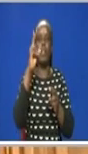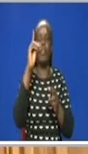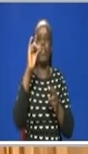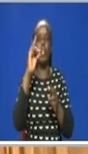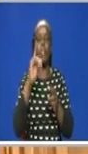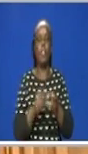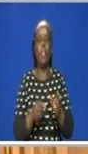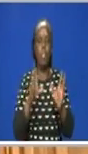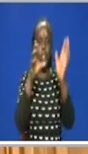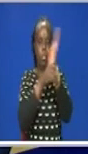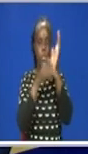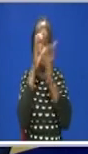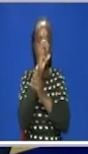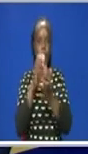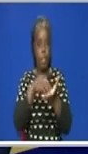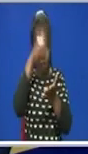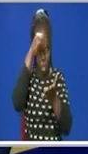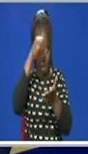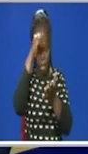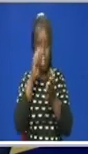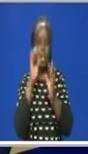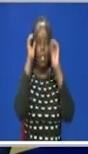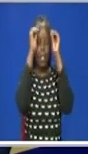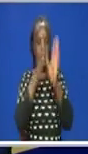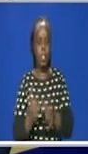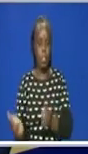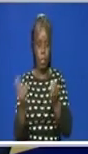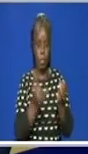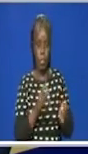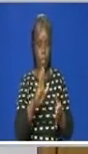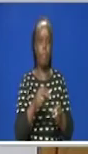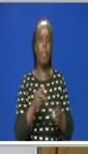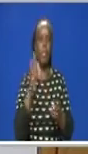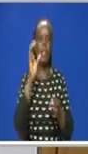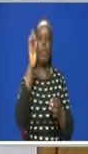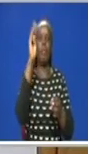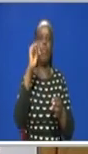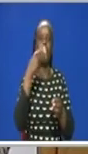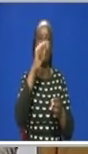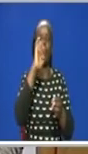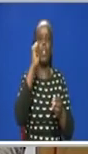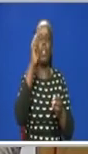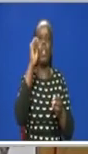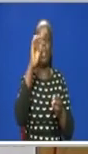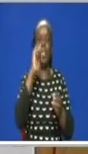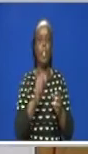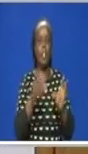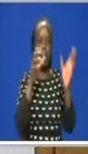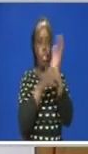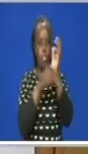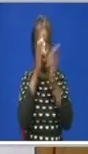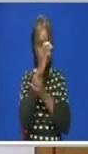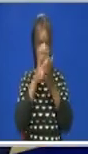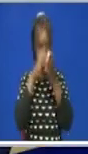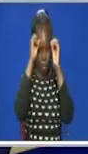Geography Show, and Mwalimu here. Mwalimu, introduce yourself kindly. I'm Mrs. Adelaide Mudhiani, a geography teacher. Thank you, Mwalimu. Yes. And